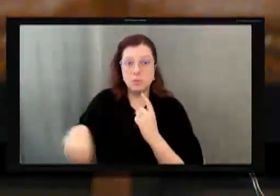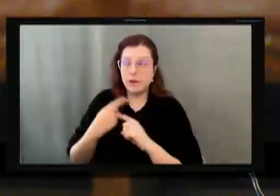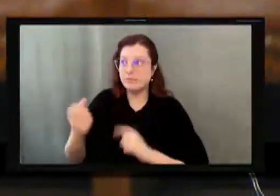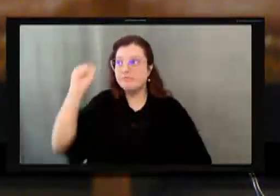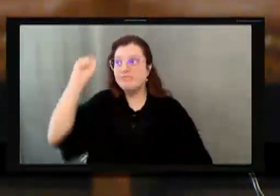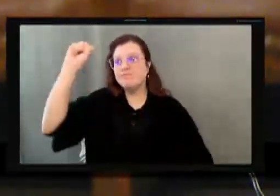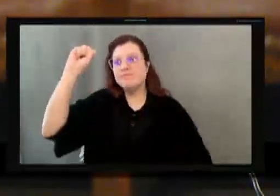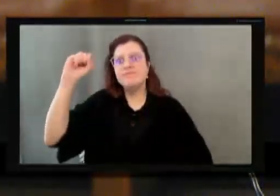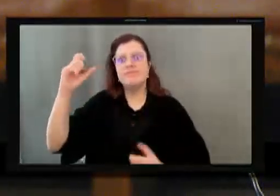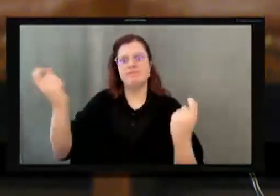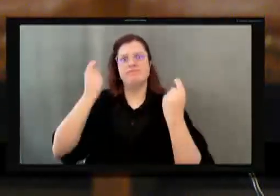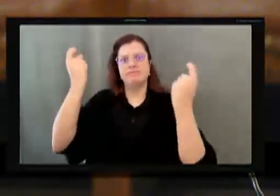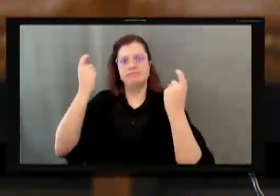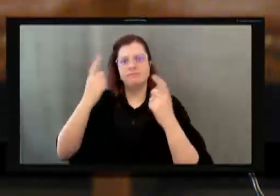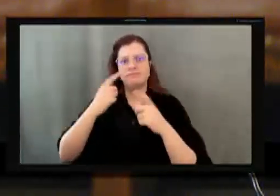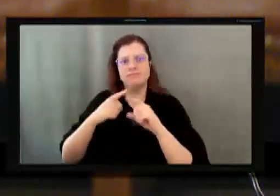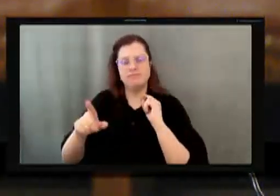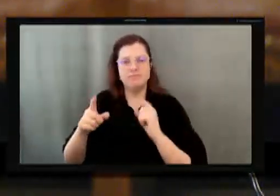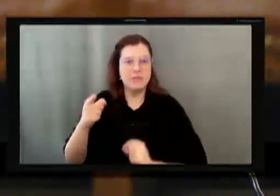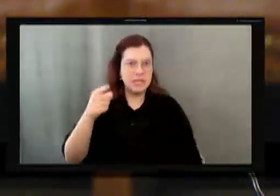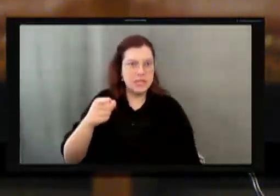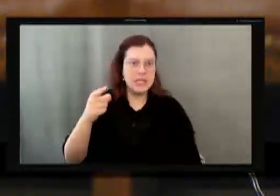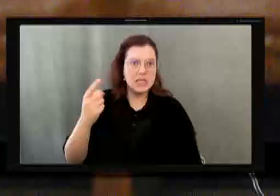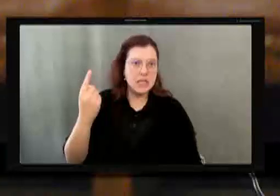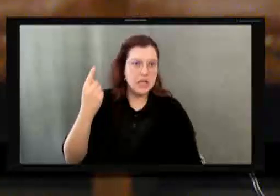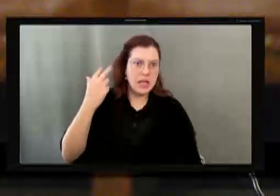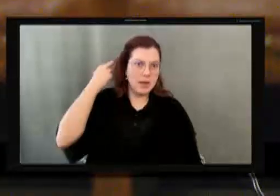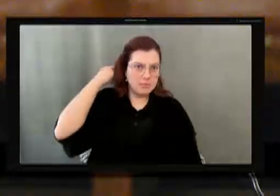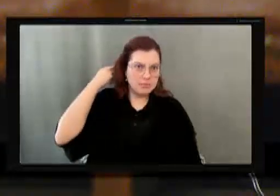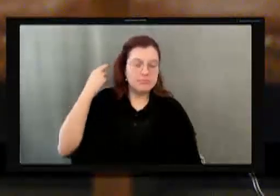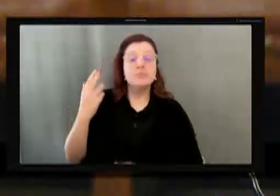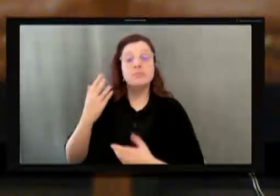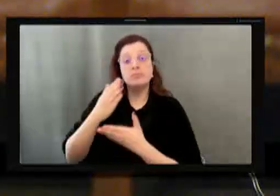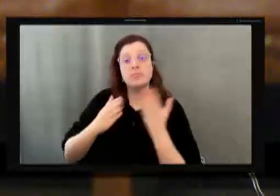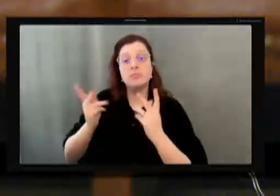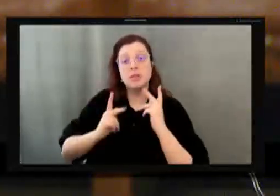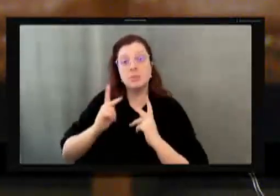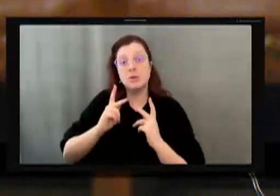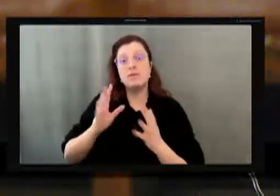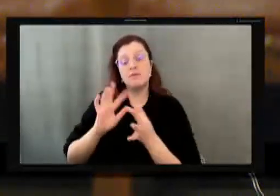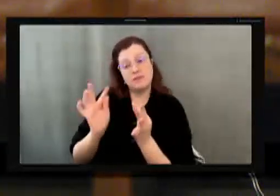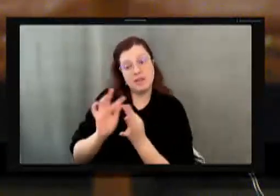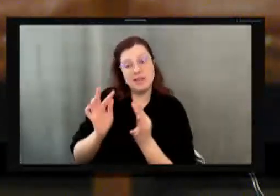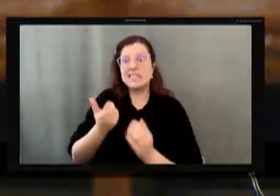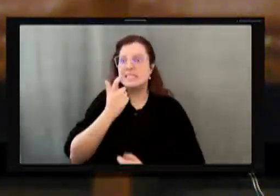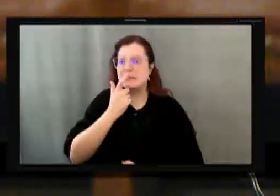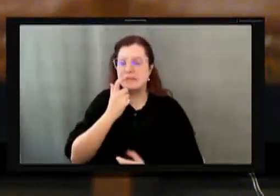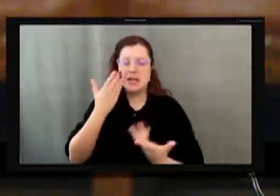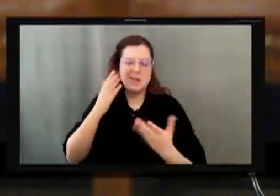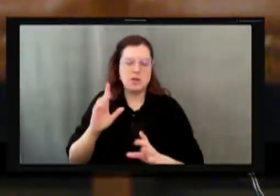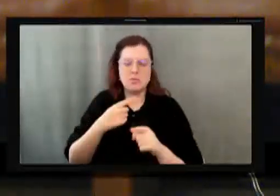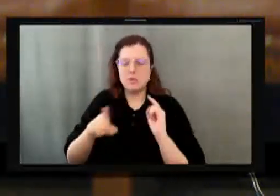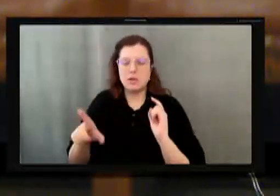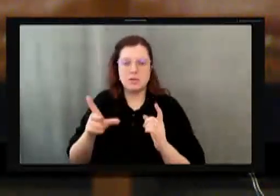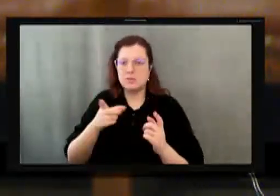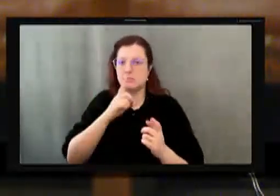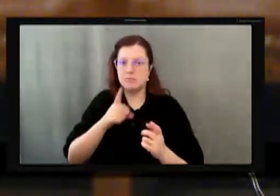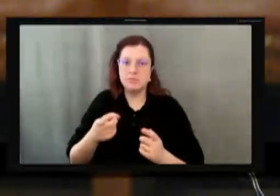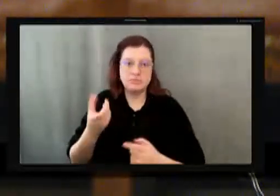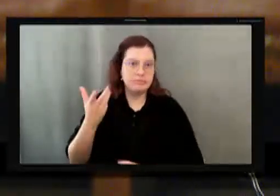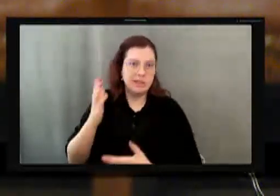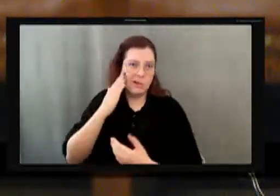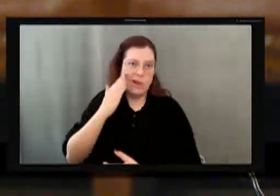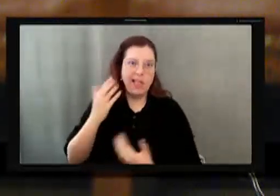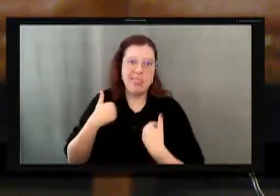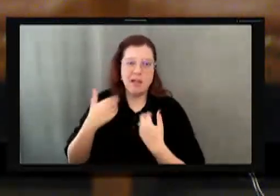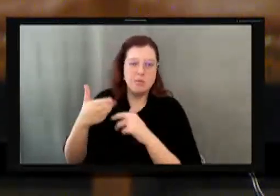Now, because he got cut on his ear, and some say it was a piece of glass. I don't know what it was, but they made that big bandage on his ear, and he's such